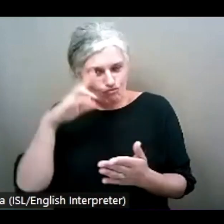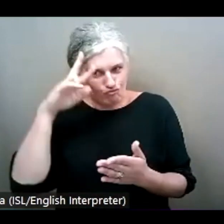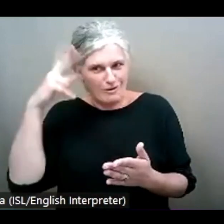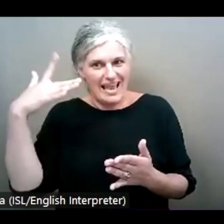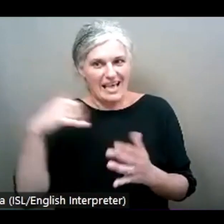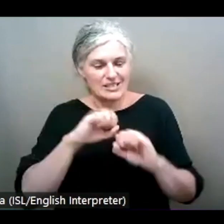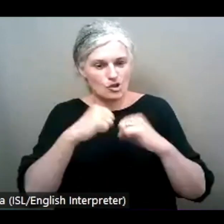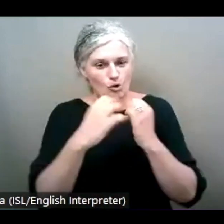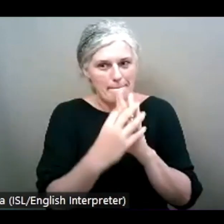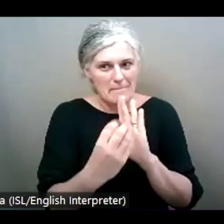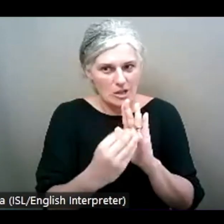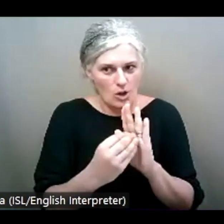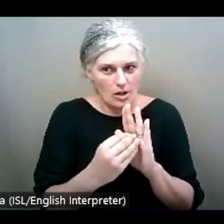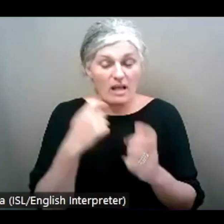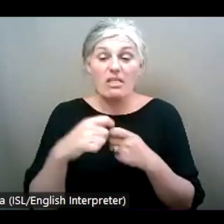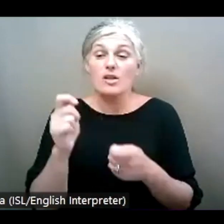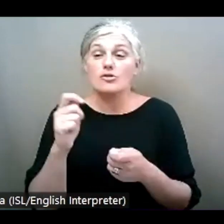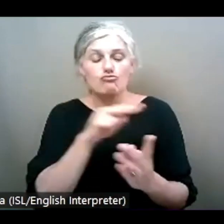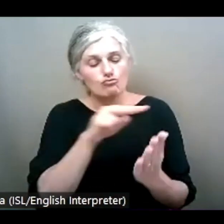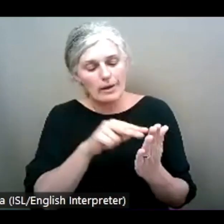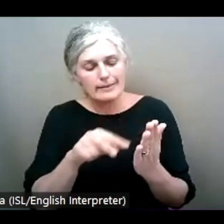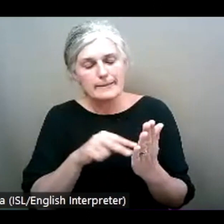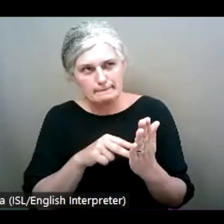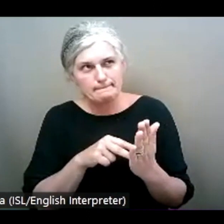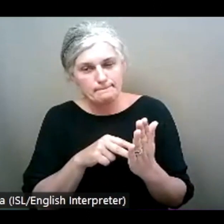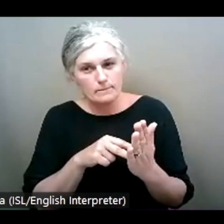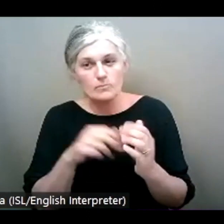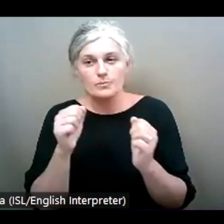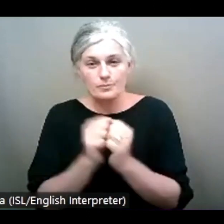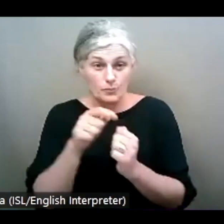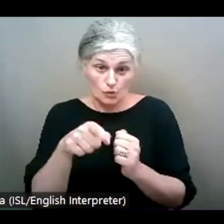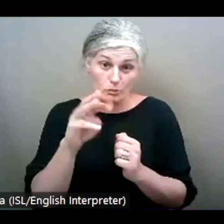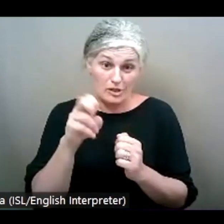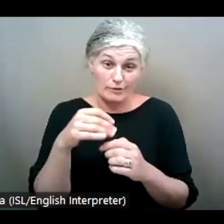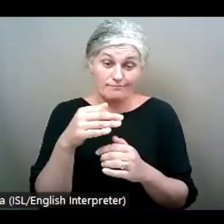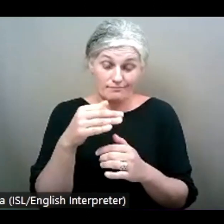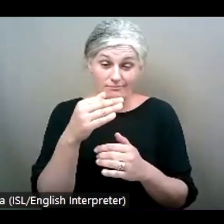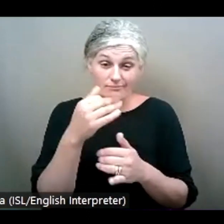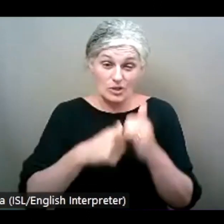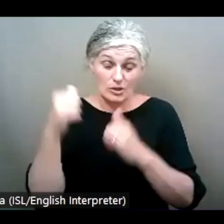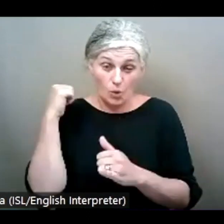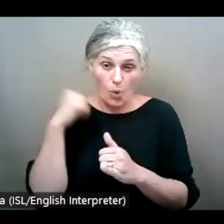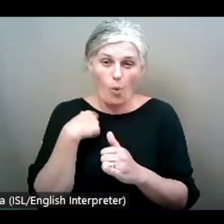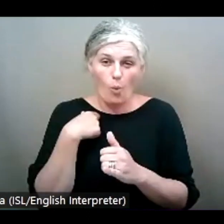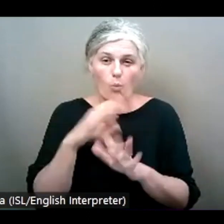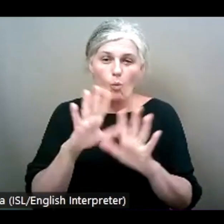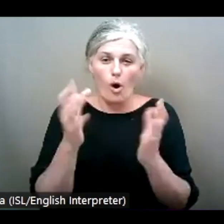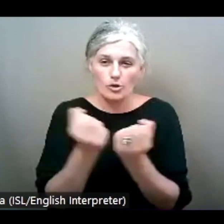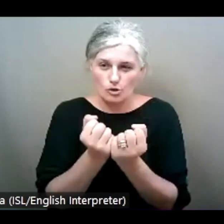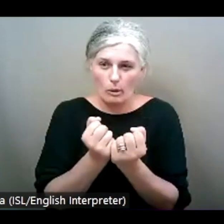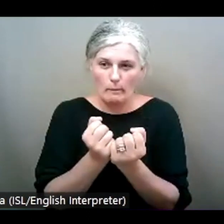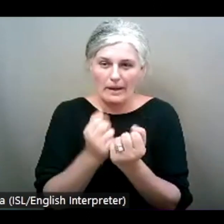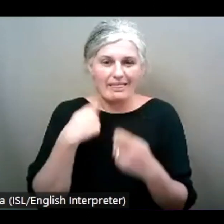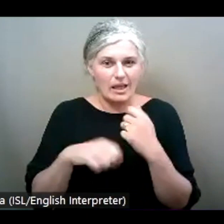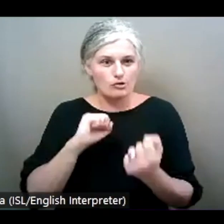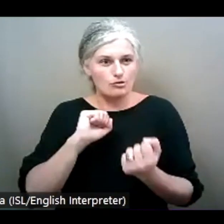social model is. I read about it when I was doing that, and I met you, Peter, years ago. We did the workshops and all that, and you kind of see that kind of way.